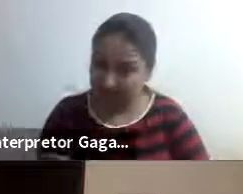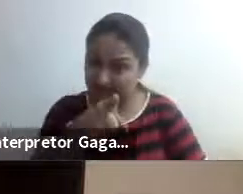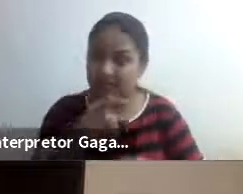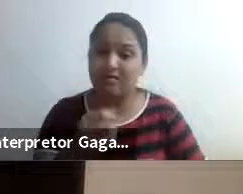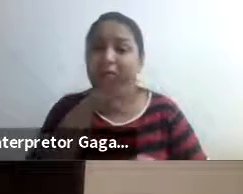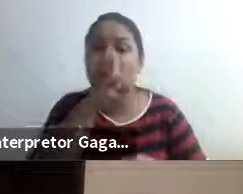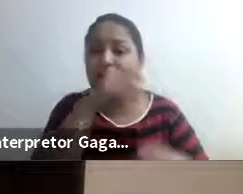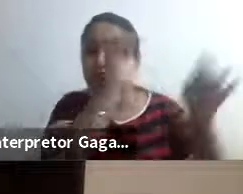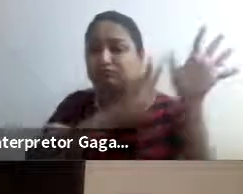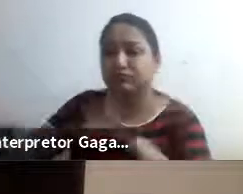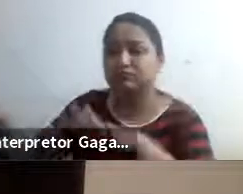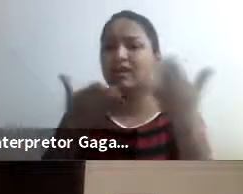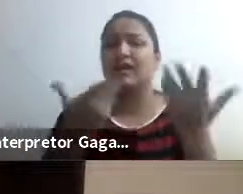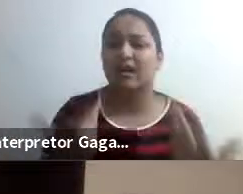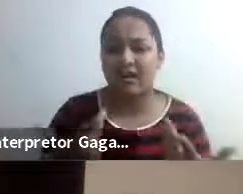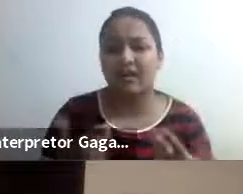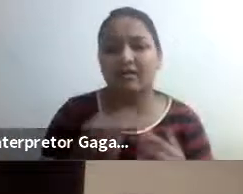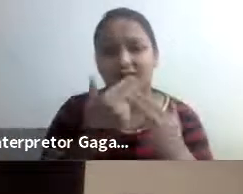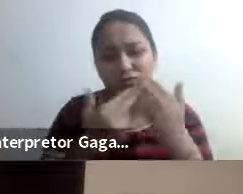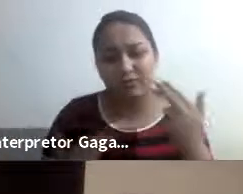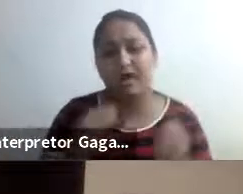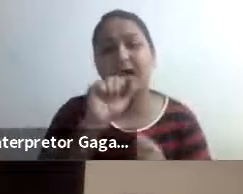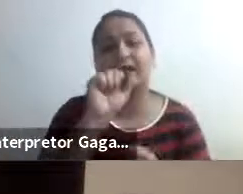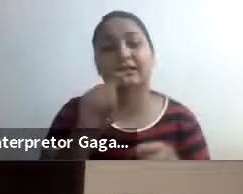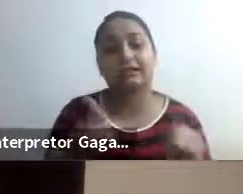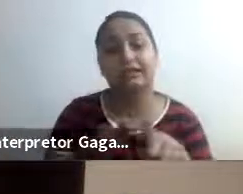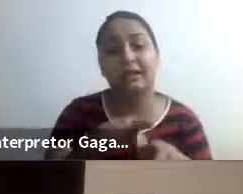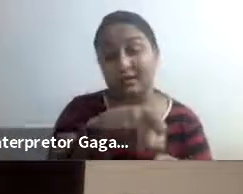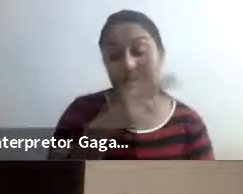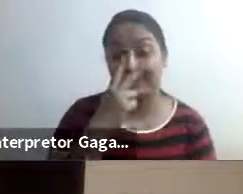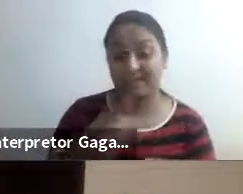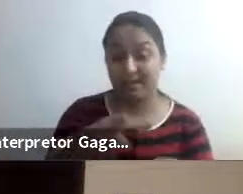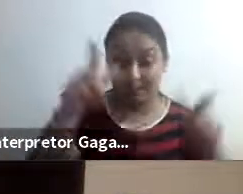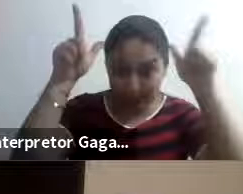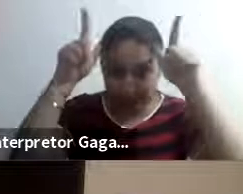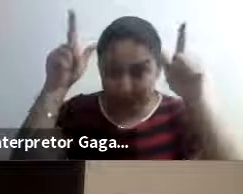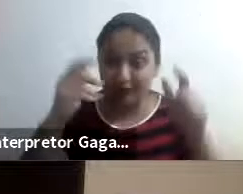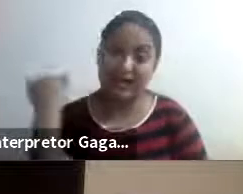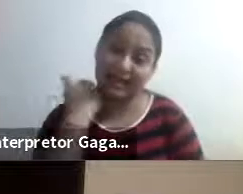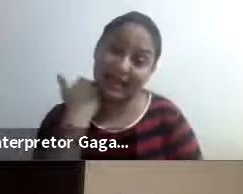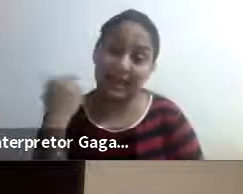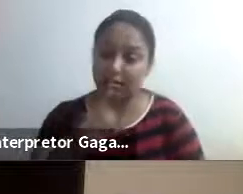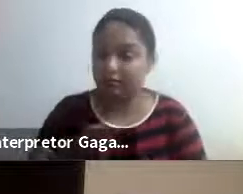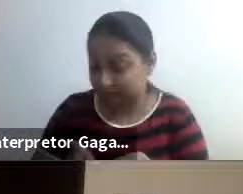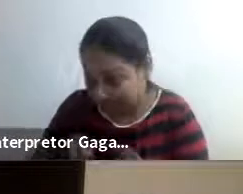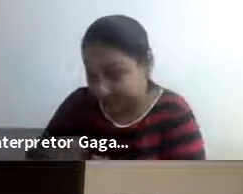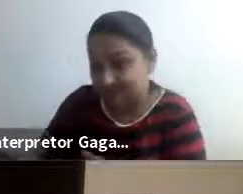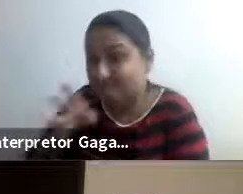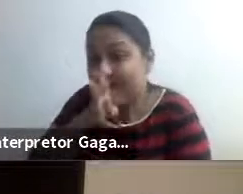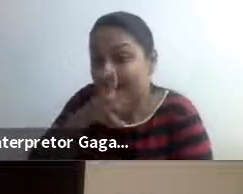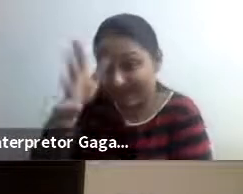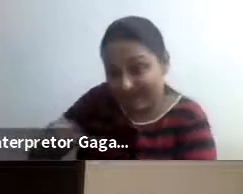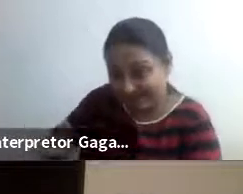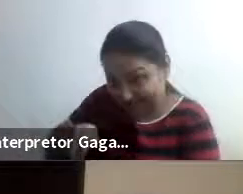flood, she would hold on to the tail of a buffalo and cross it. So when she produced this series of